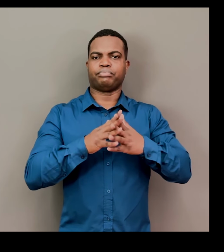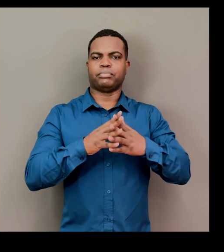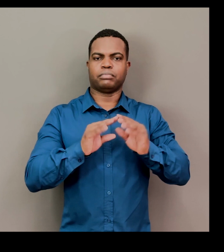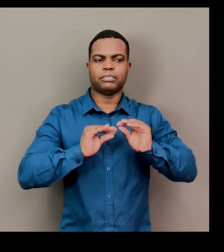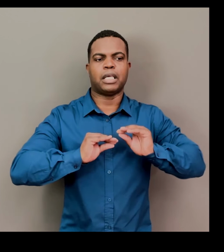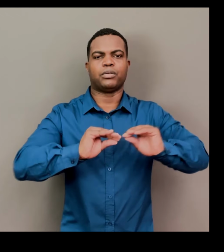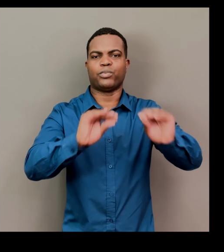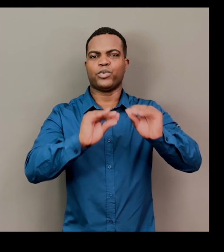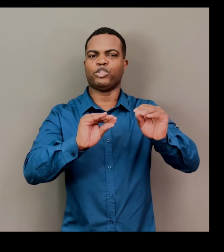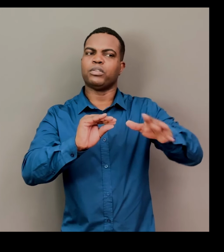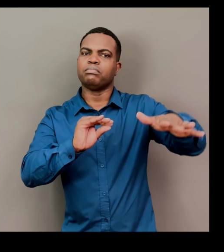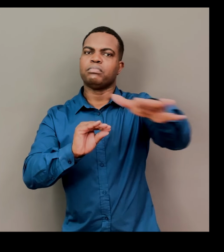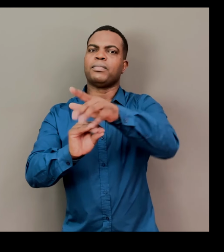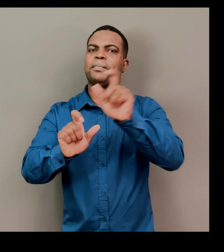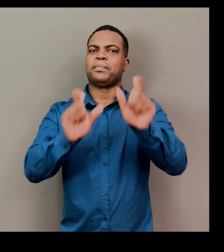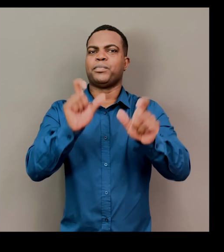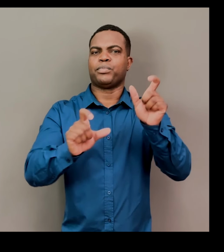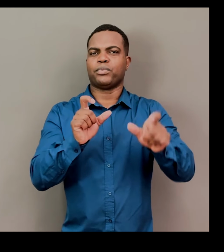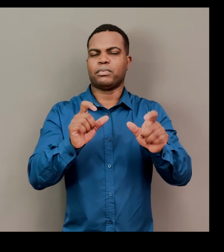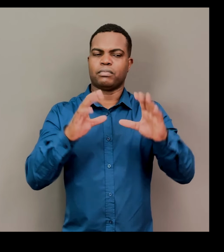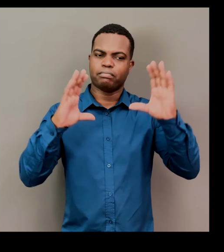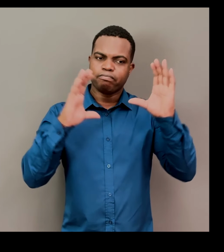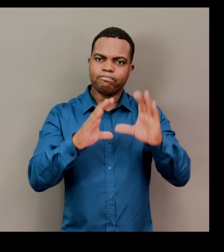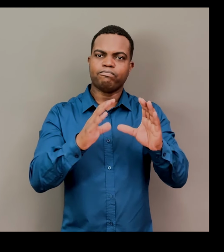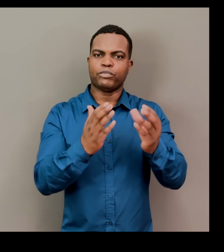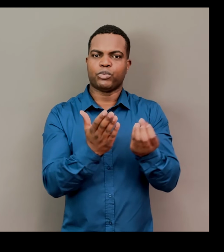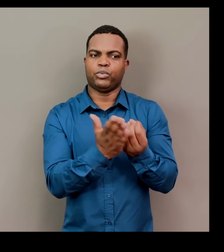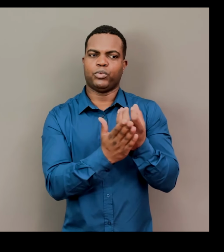to American education.